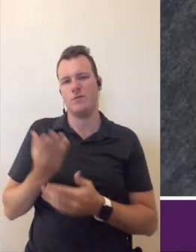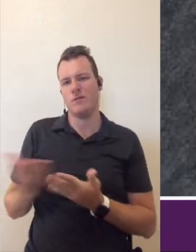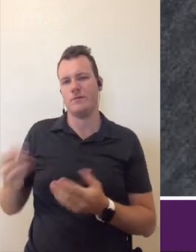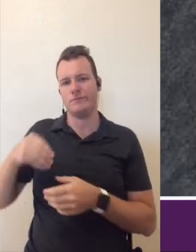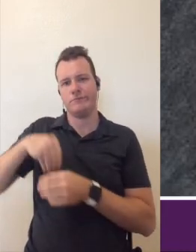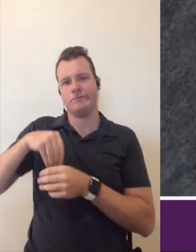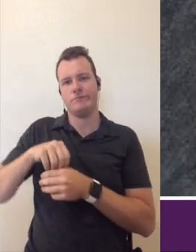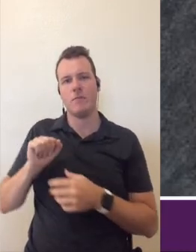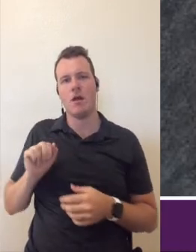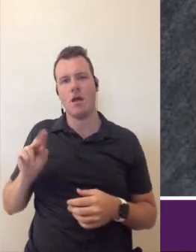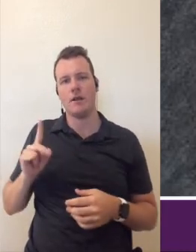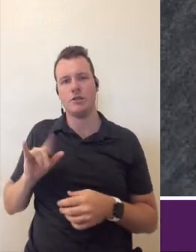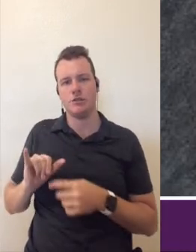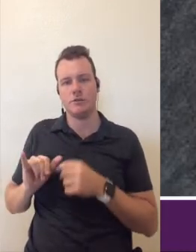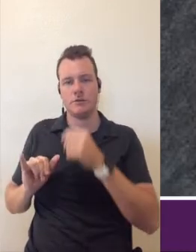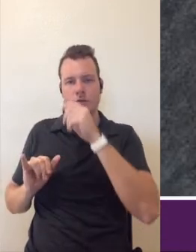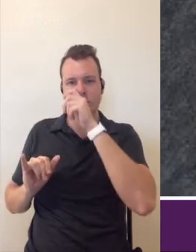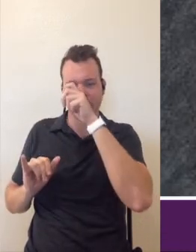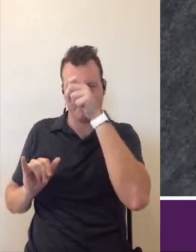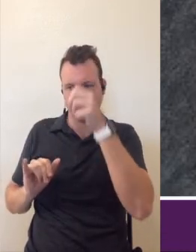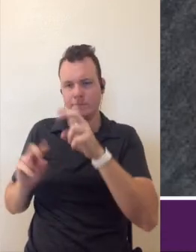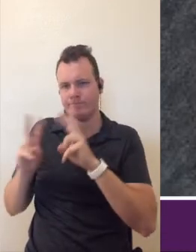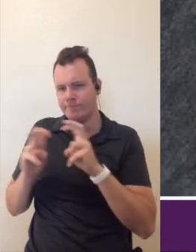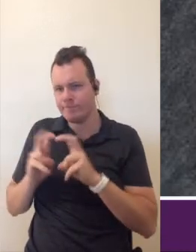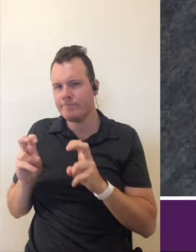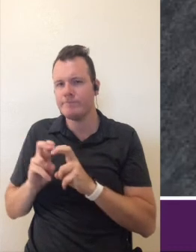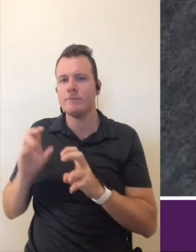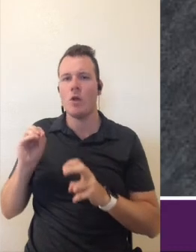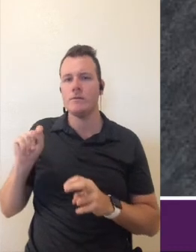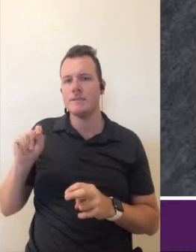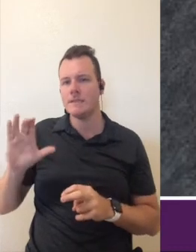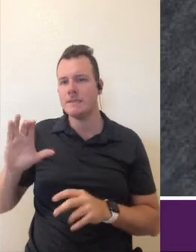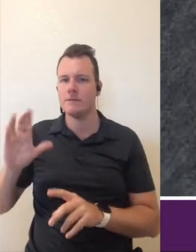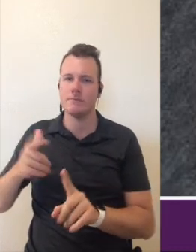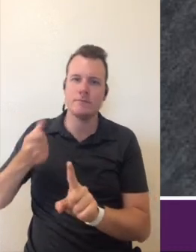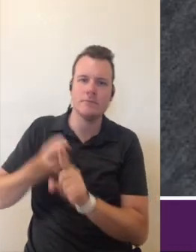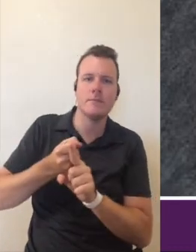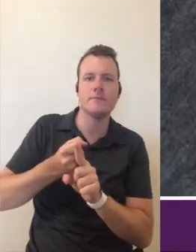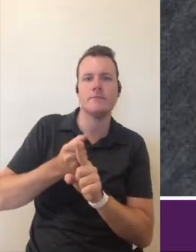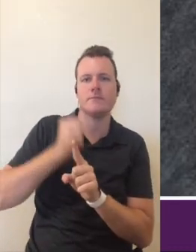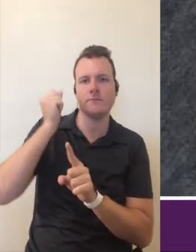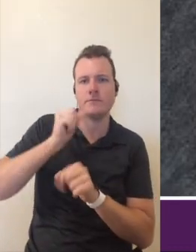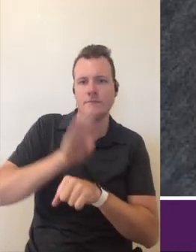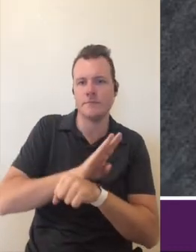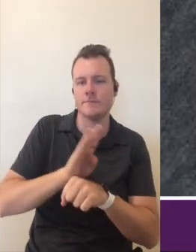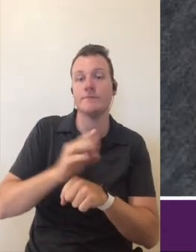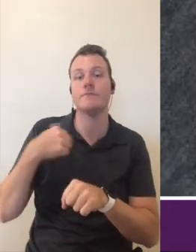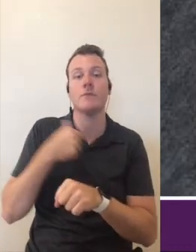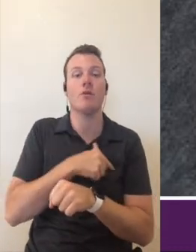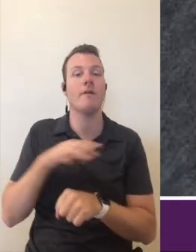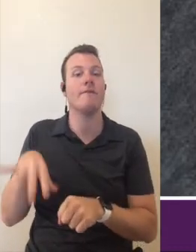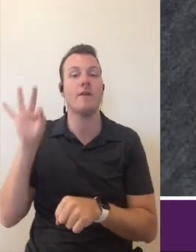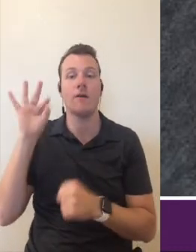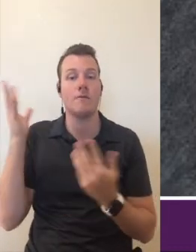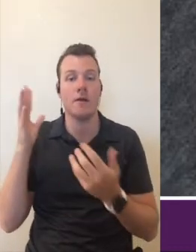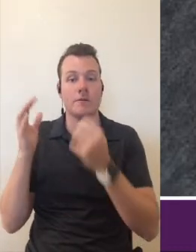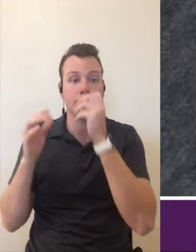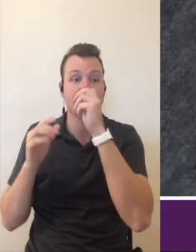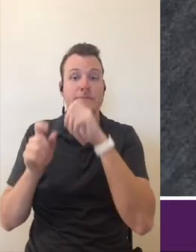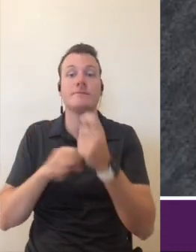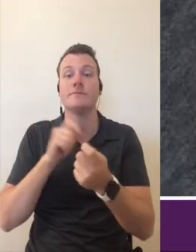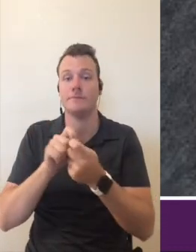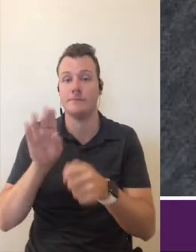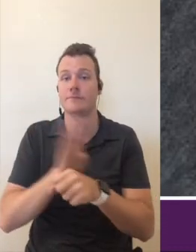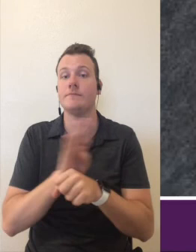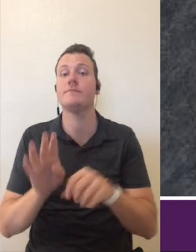basis. So I'm working on some things internally here that are actually looking at this. And what we're